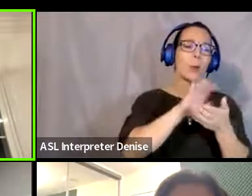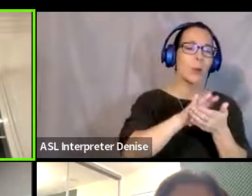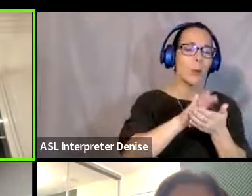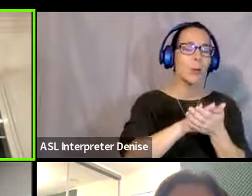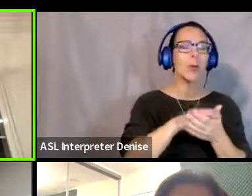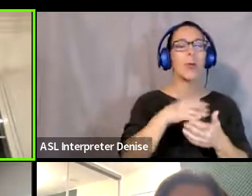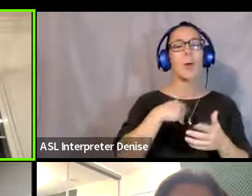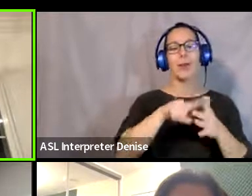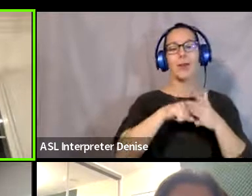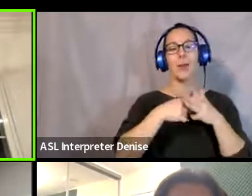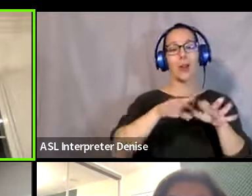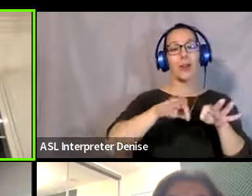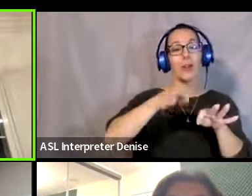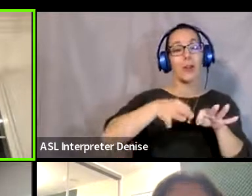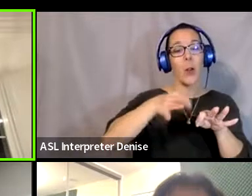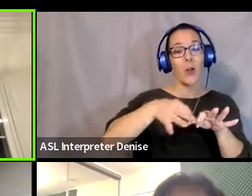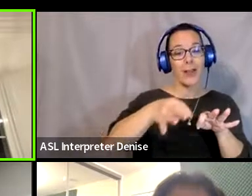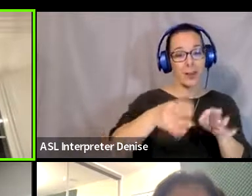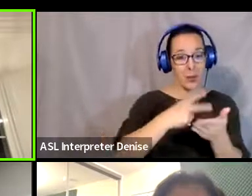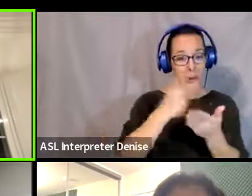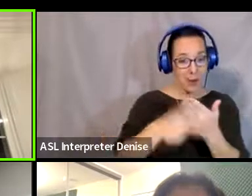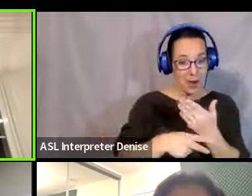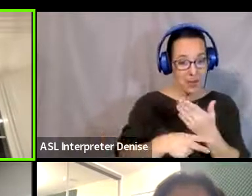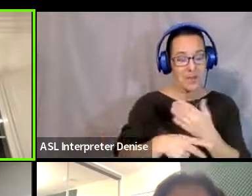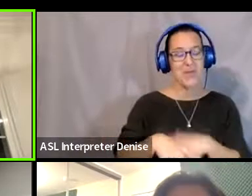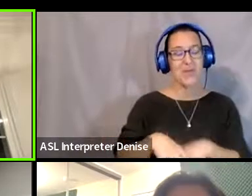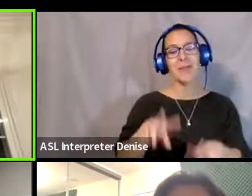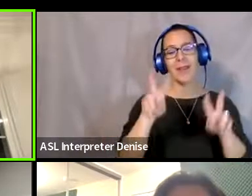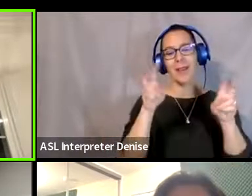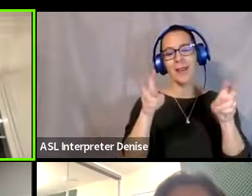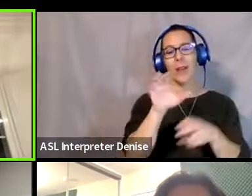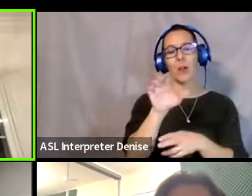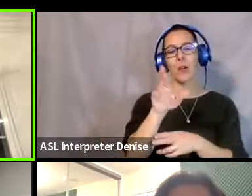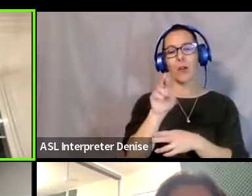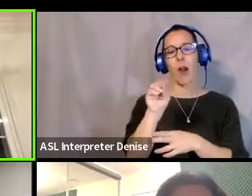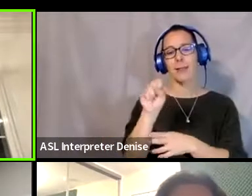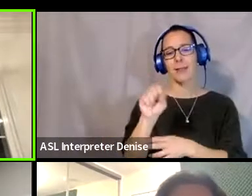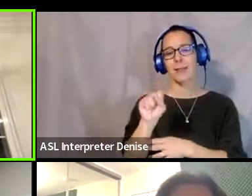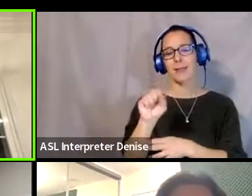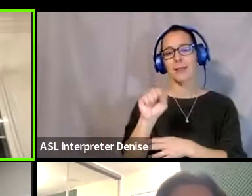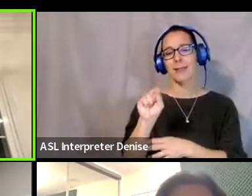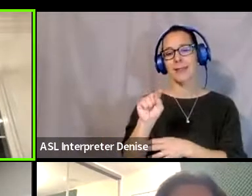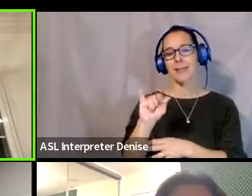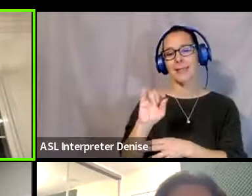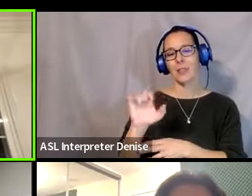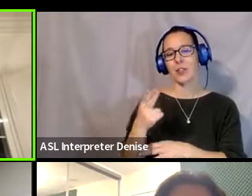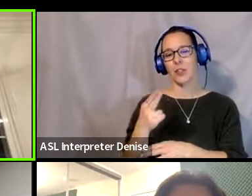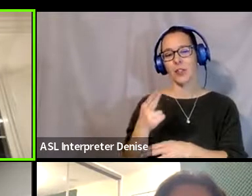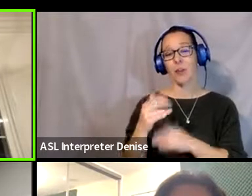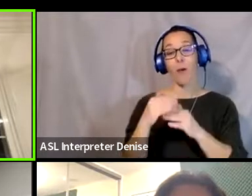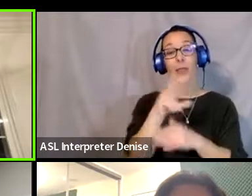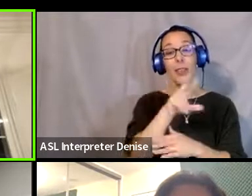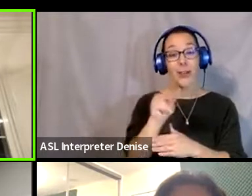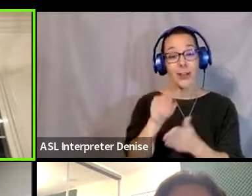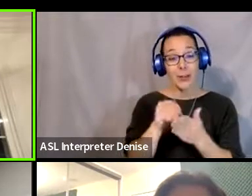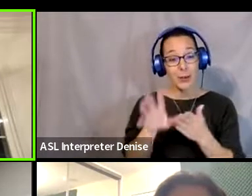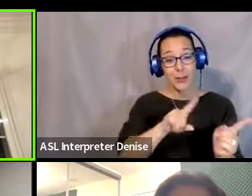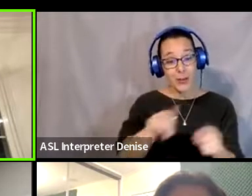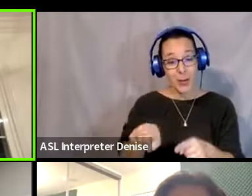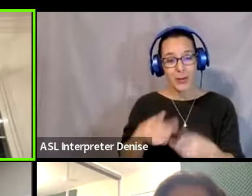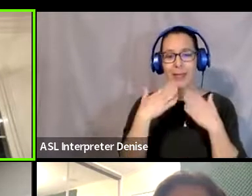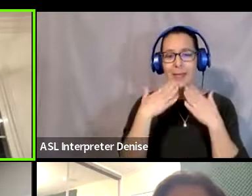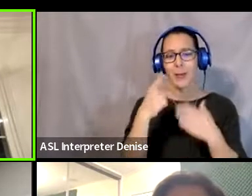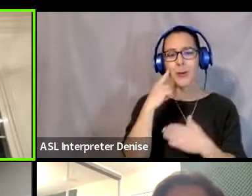a sewing program this week where we had over 30 students come. So much thanks go out to Fatima